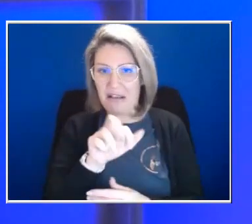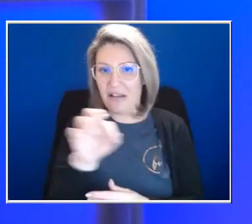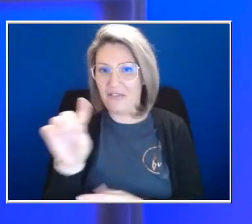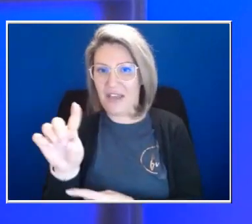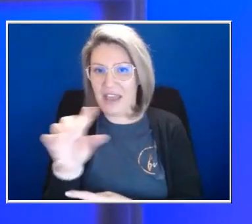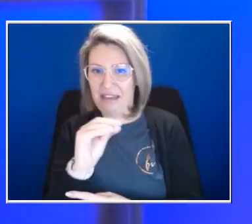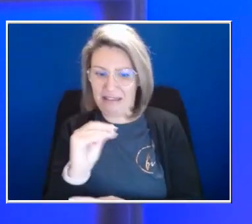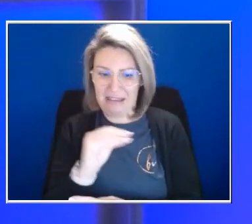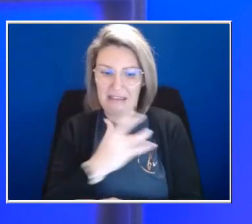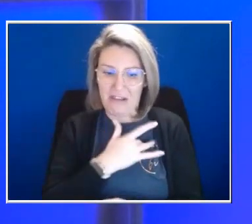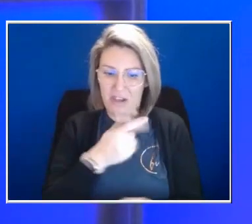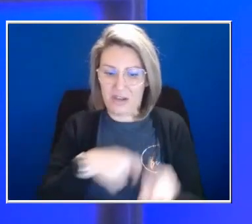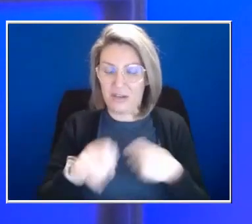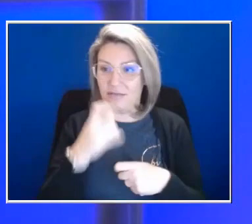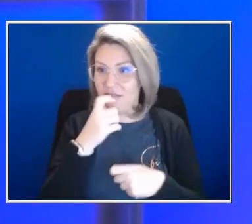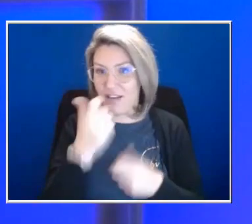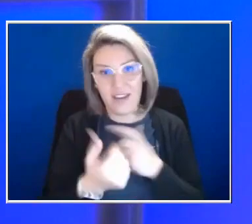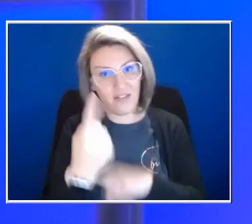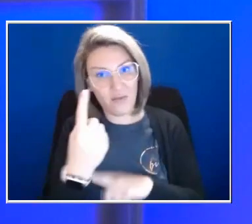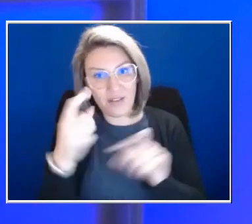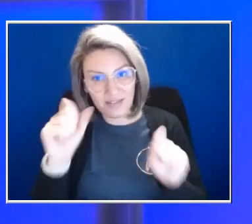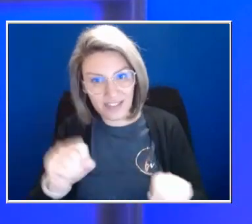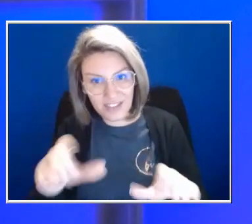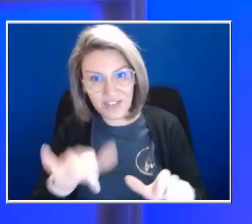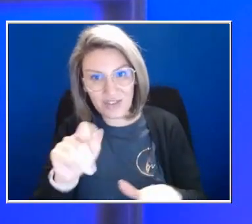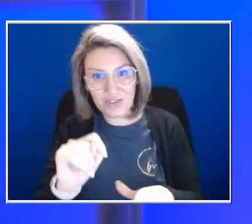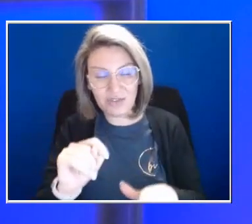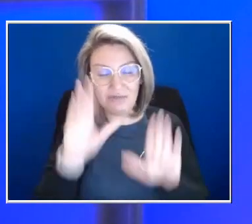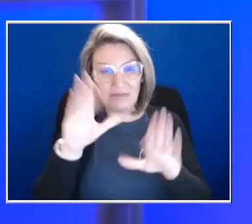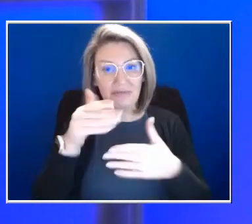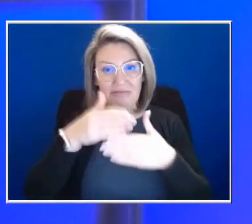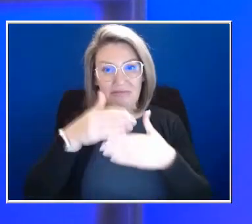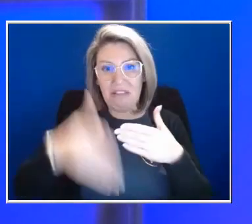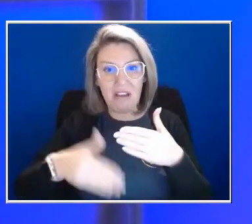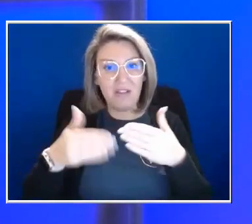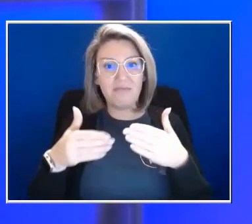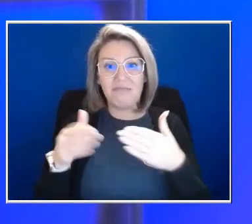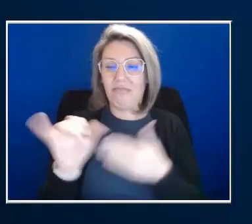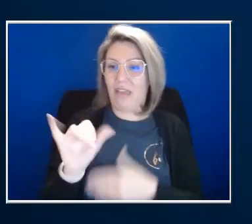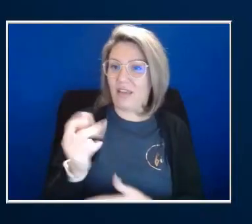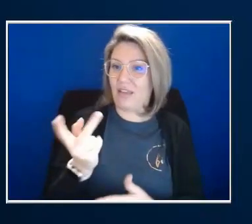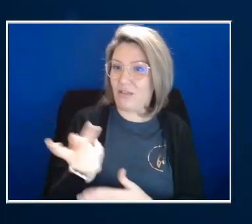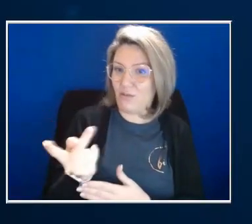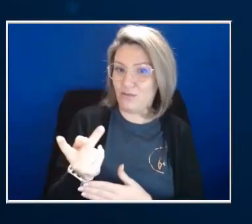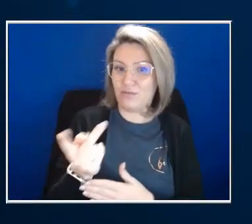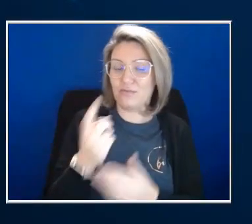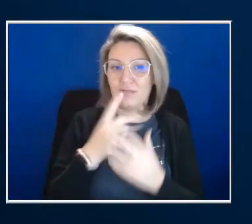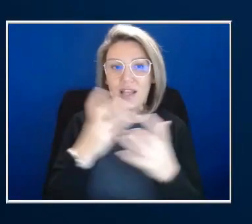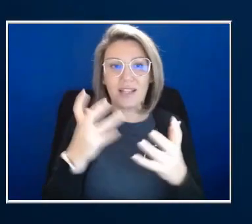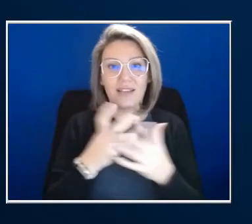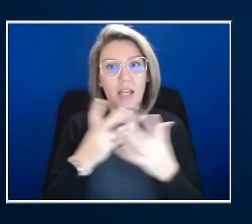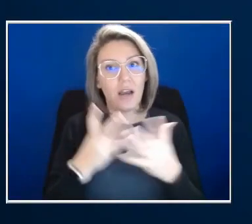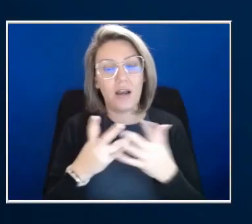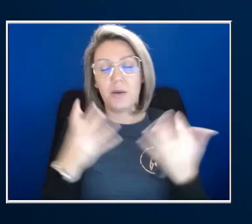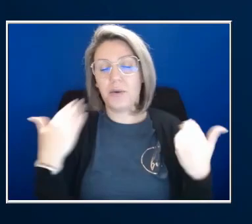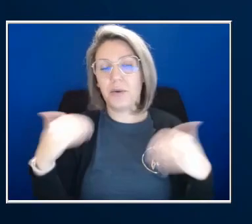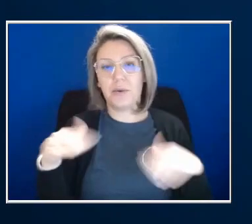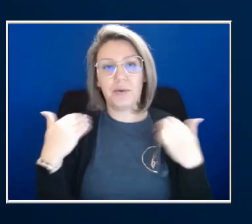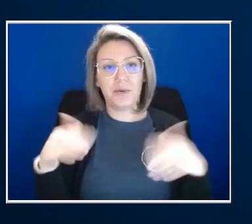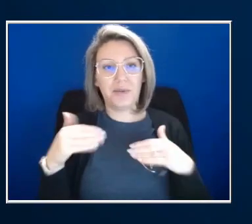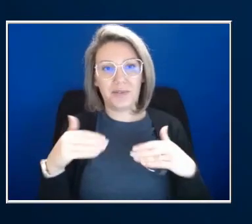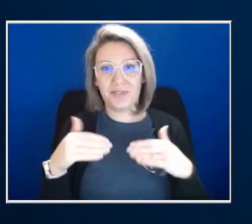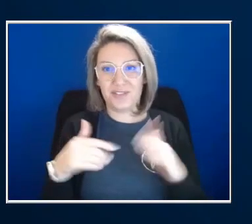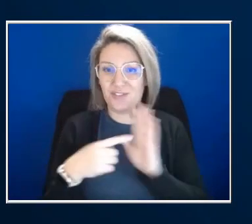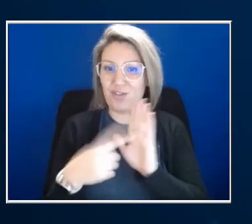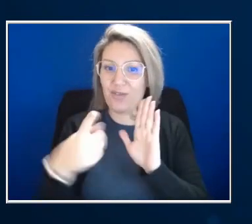can have a great outcome now at this point, like these two have. And I think a lot of it speaks to them, and it speaks to their,